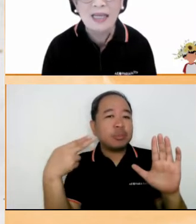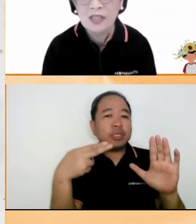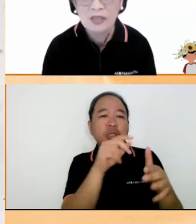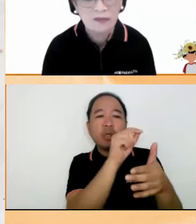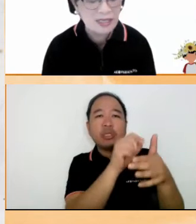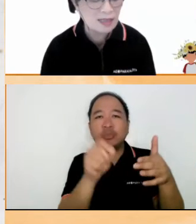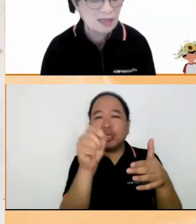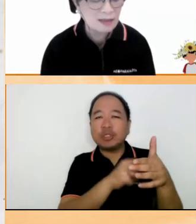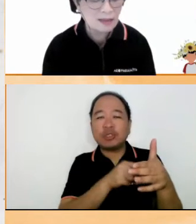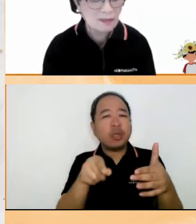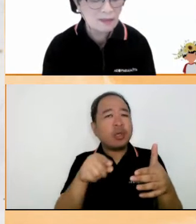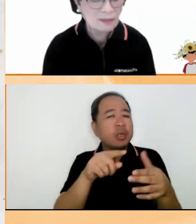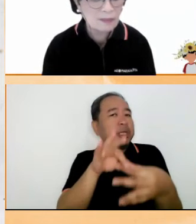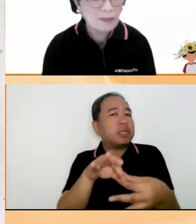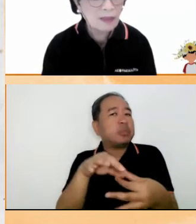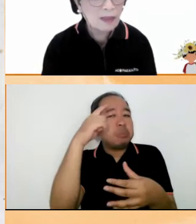the services?